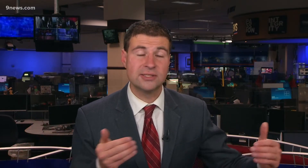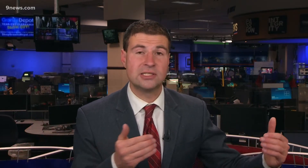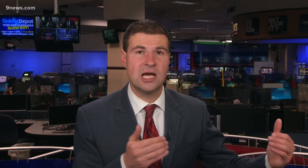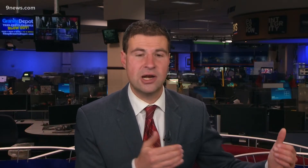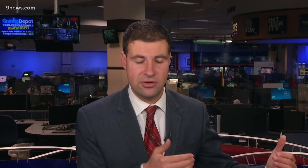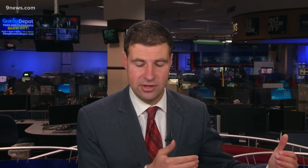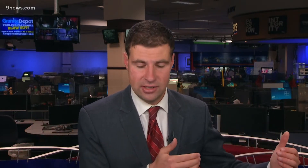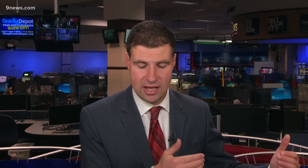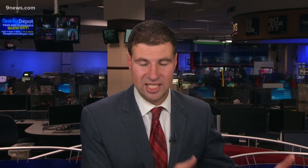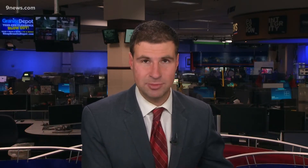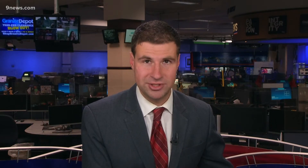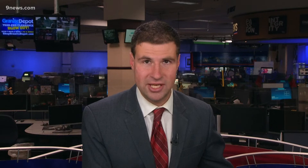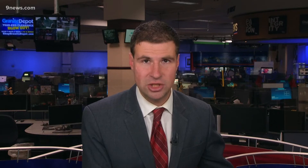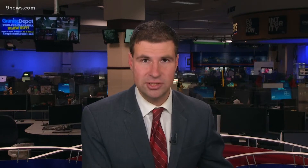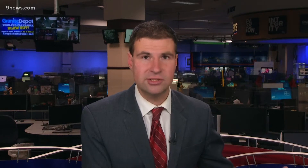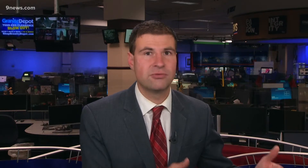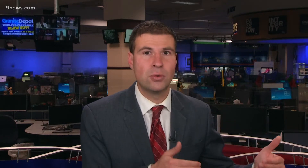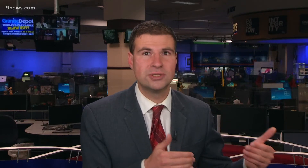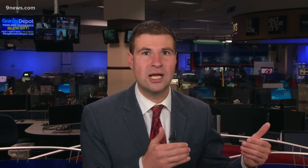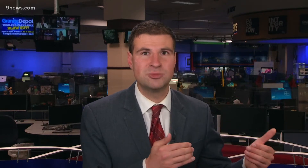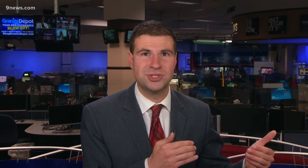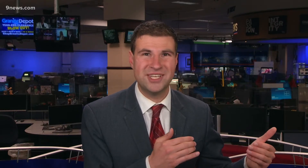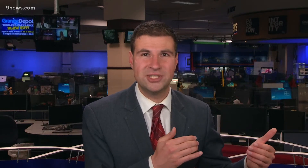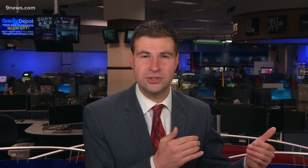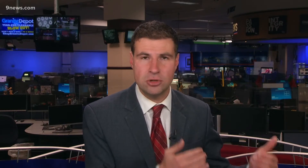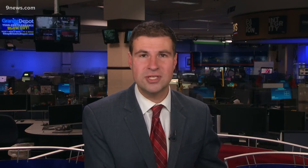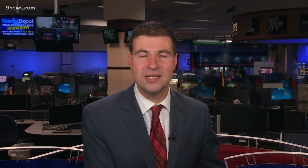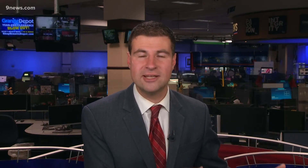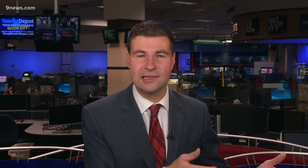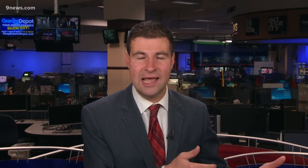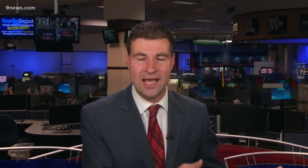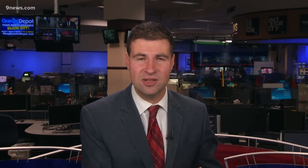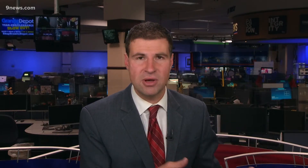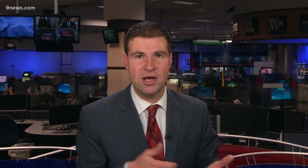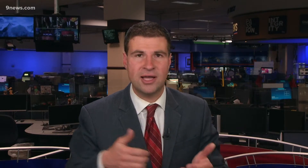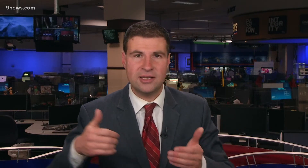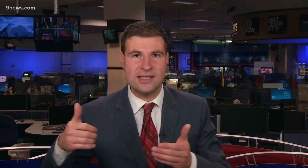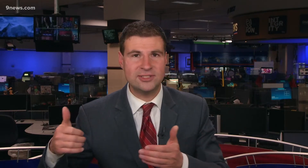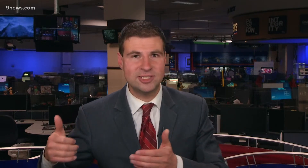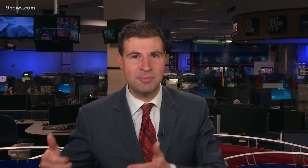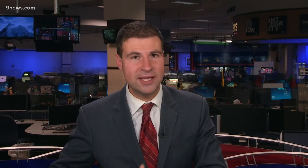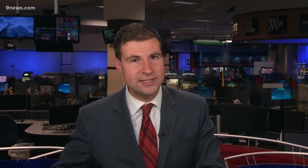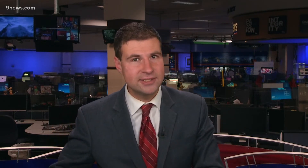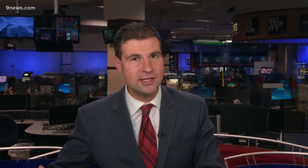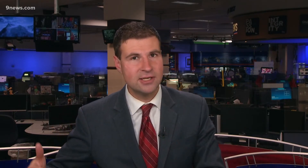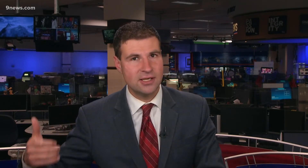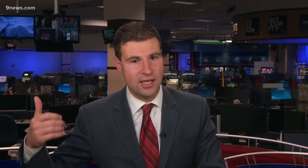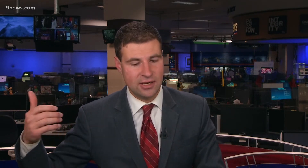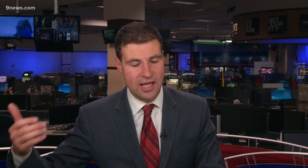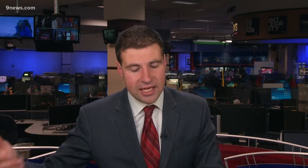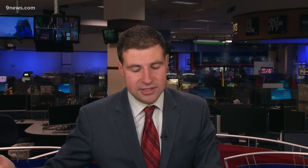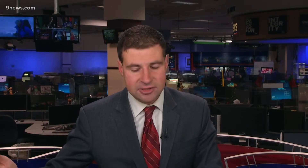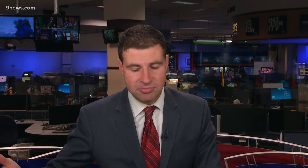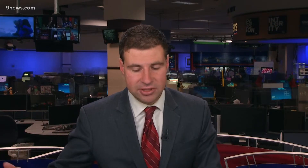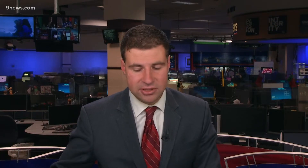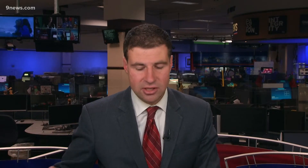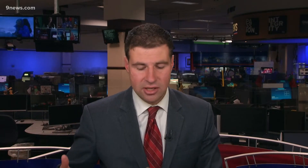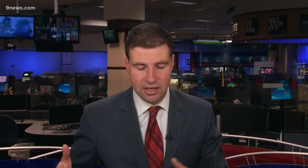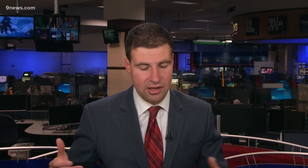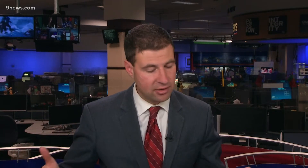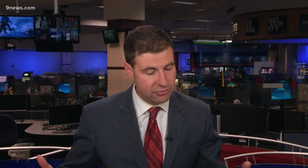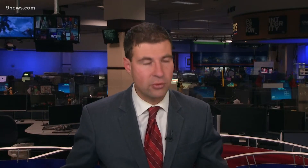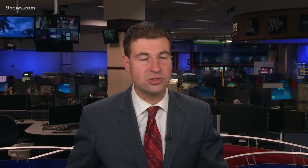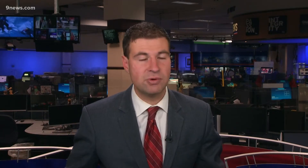cases translate to higher hospitalizations? Of course, hospitalizations do tend to lag behind these spikes in cases,